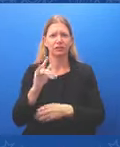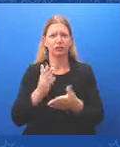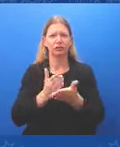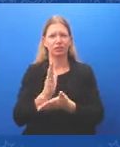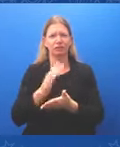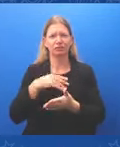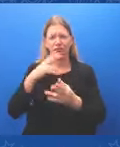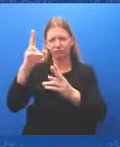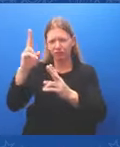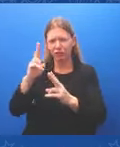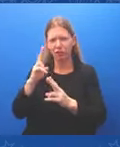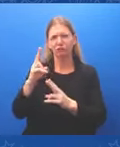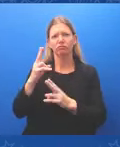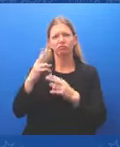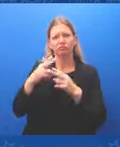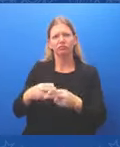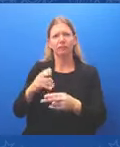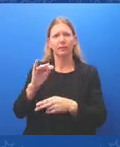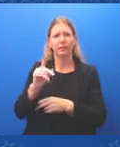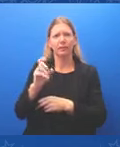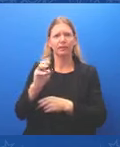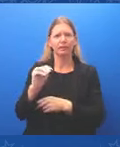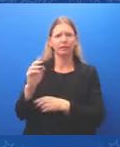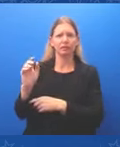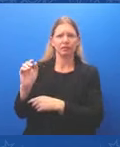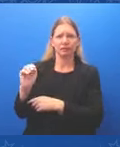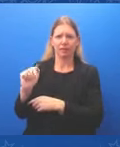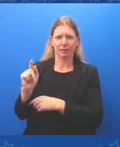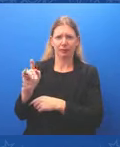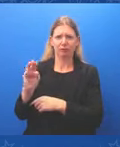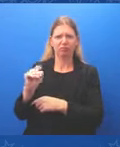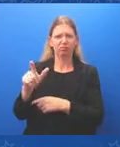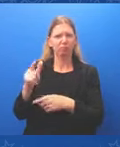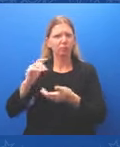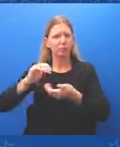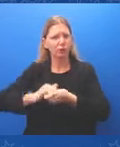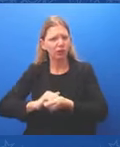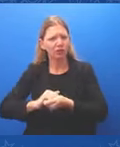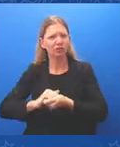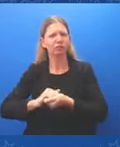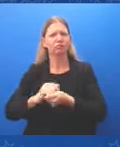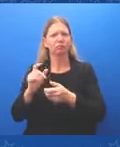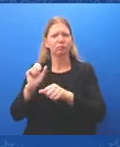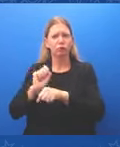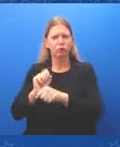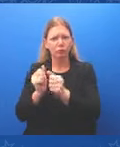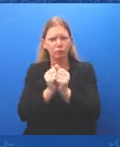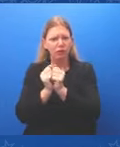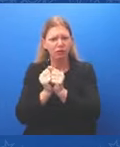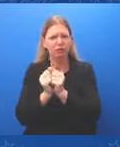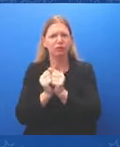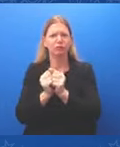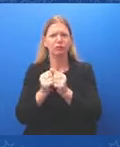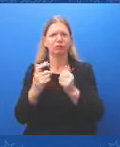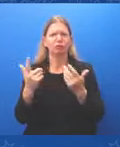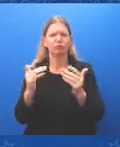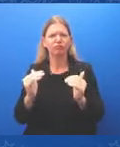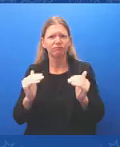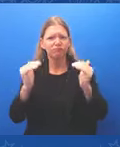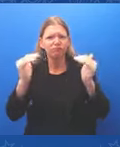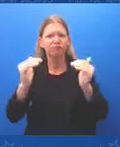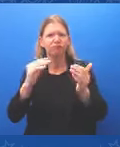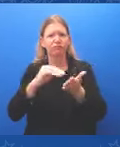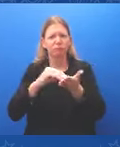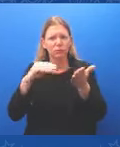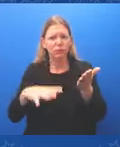We have worked together to advance the cause of student debt relief, racial equity, police accountability, health equity,